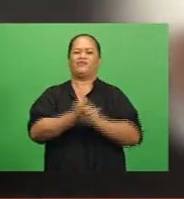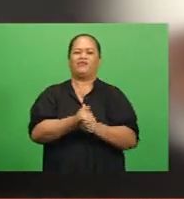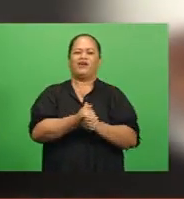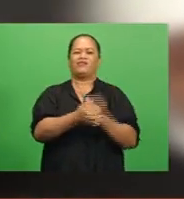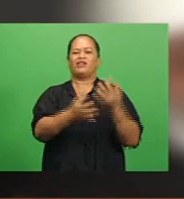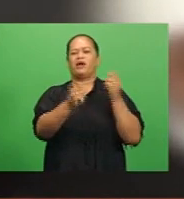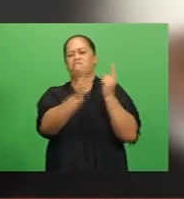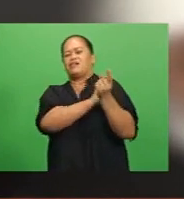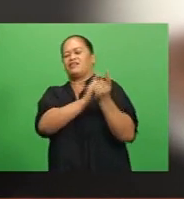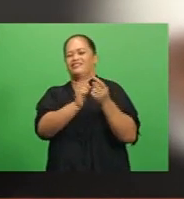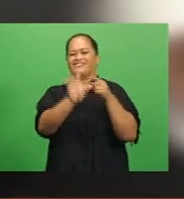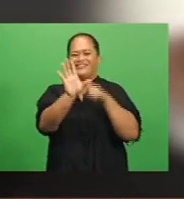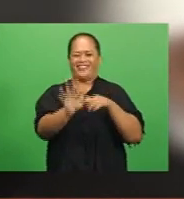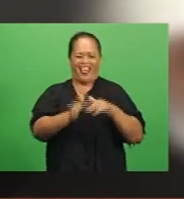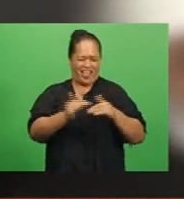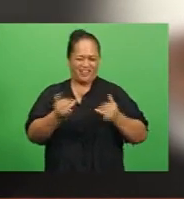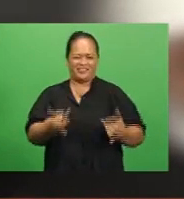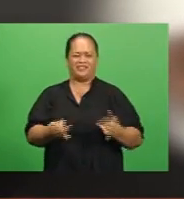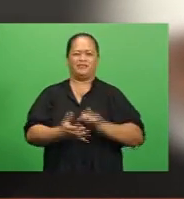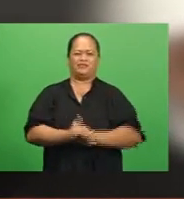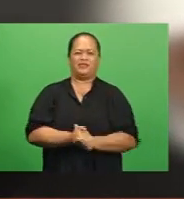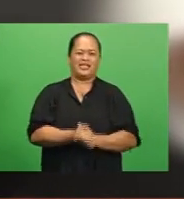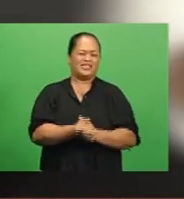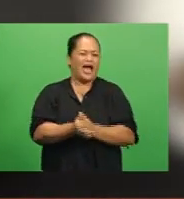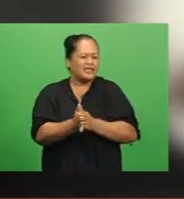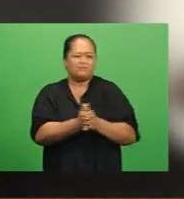all my uncles, they inspired me, and